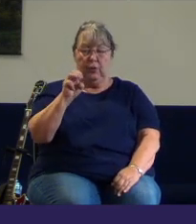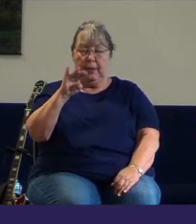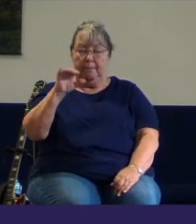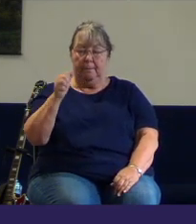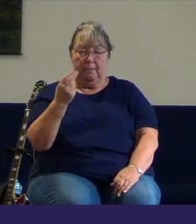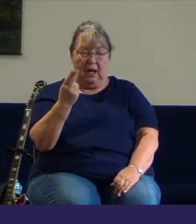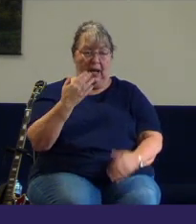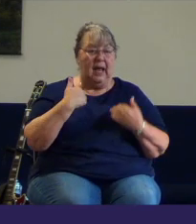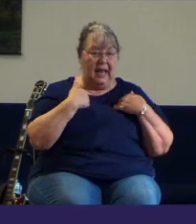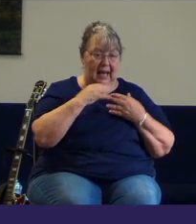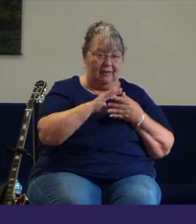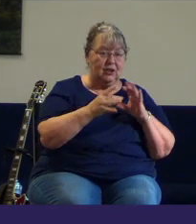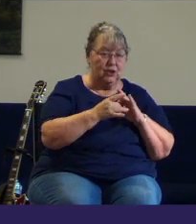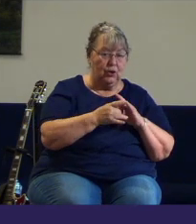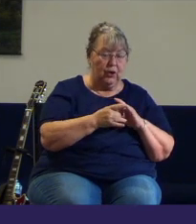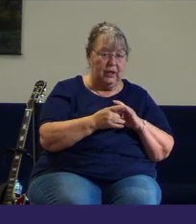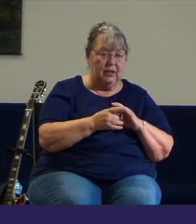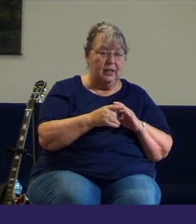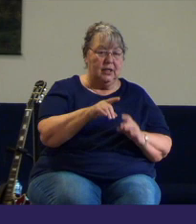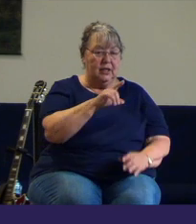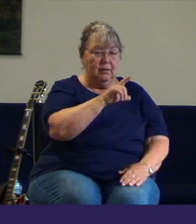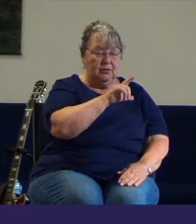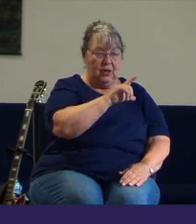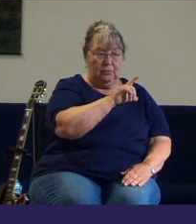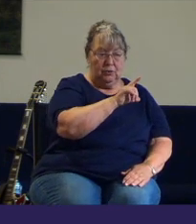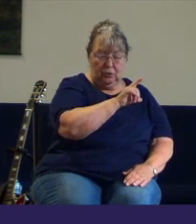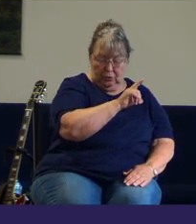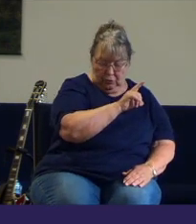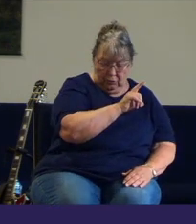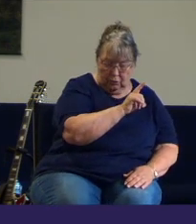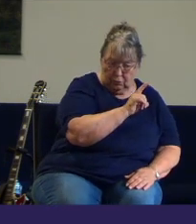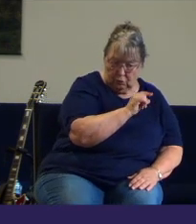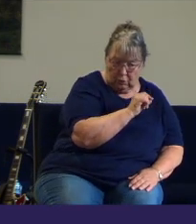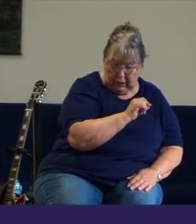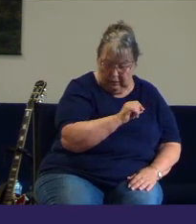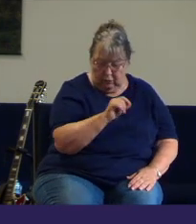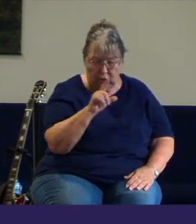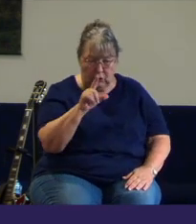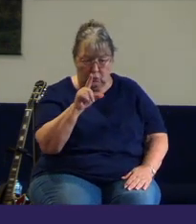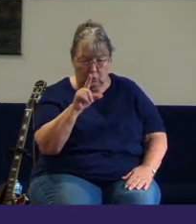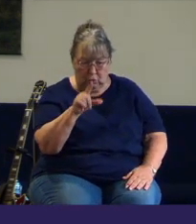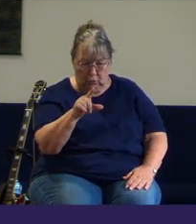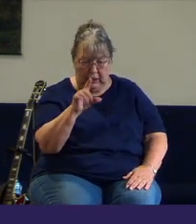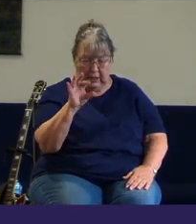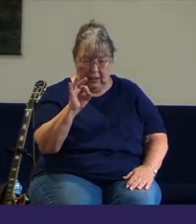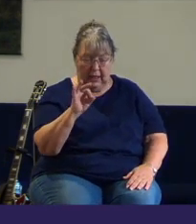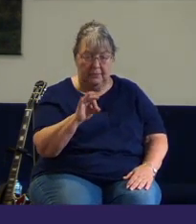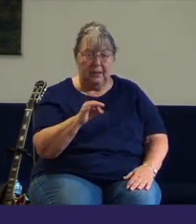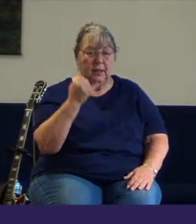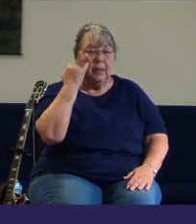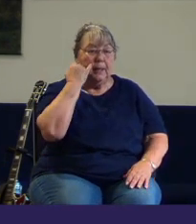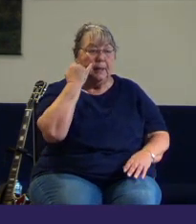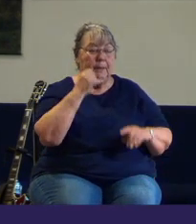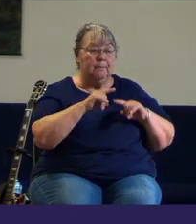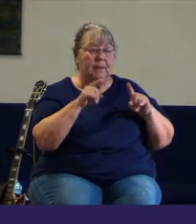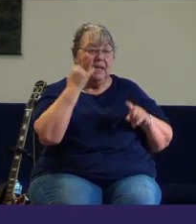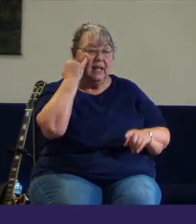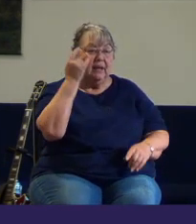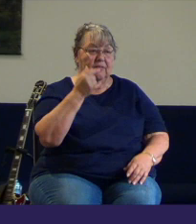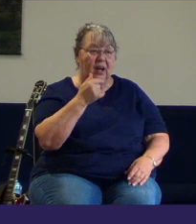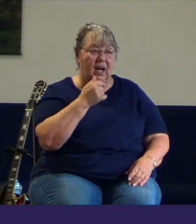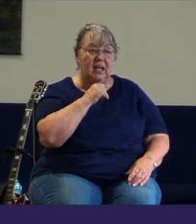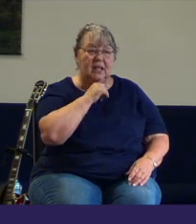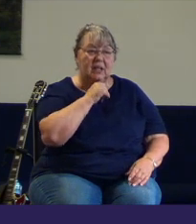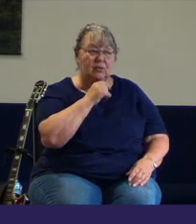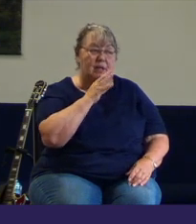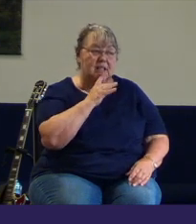chapter 20 and verse 9, he had a story. But if I say I will not mention his name or speak anymore